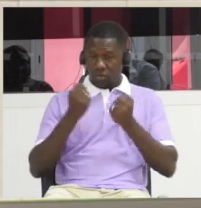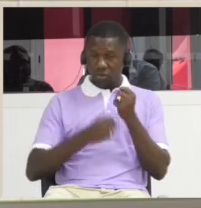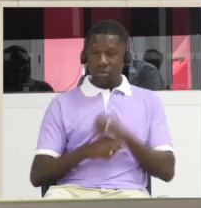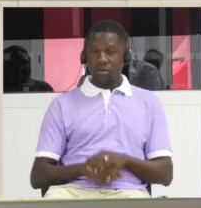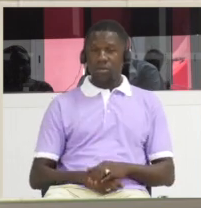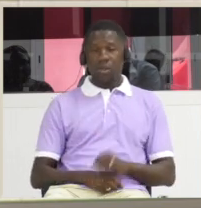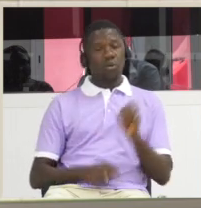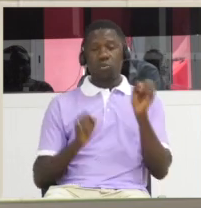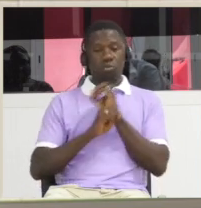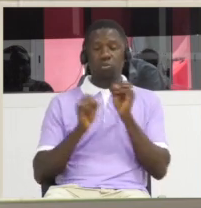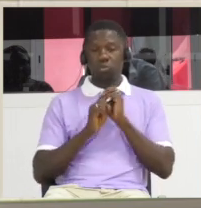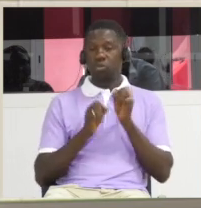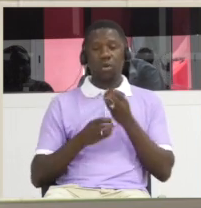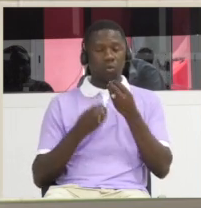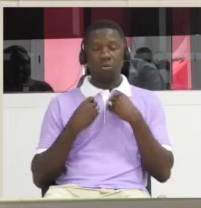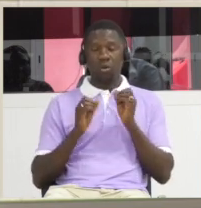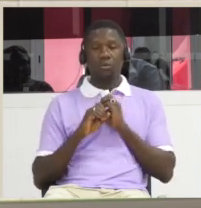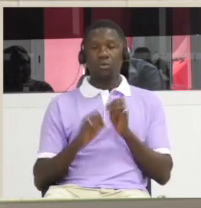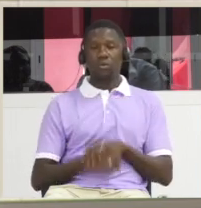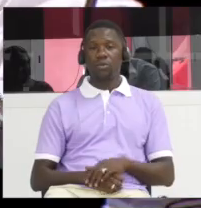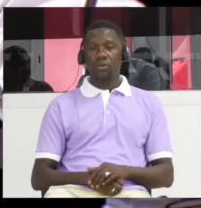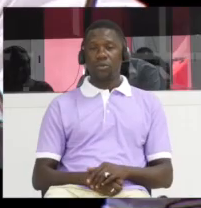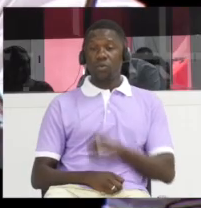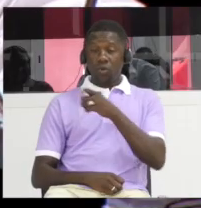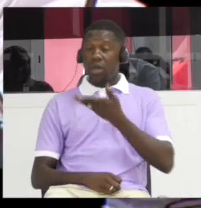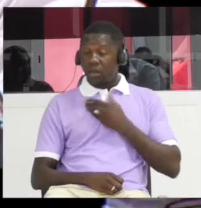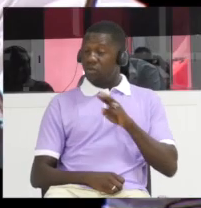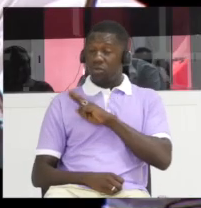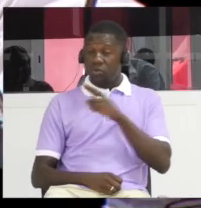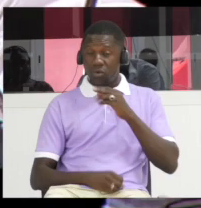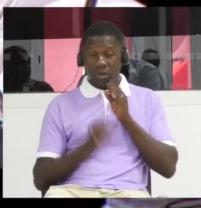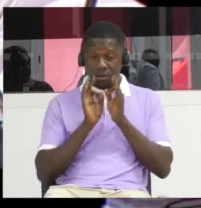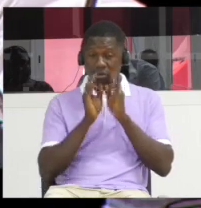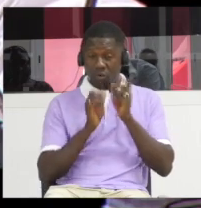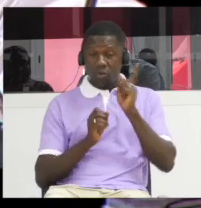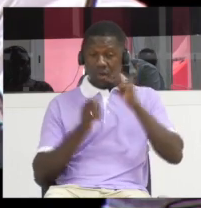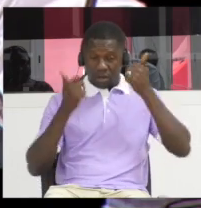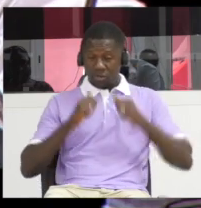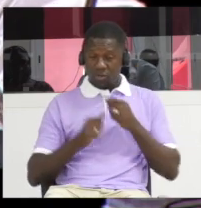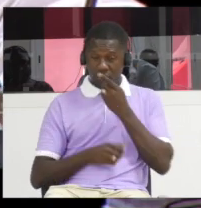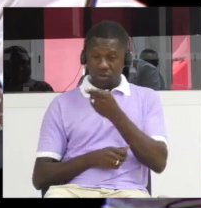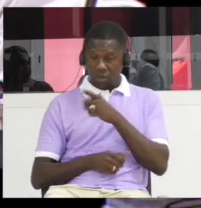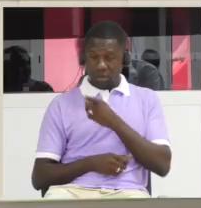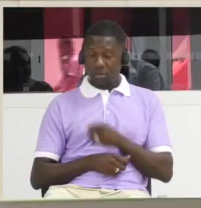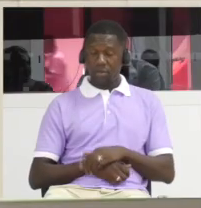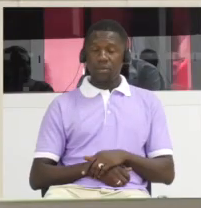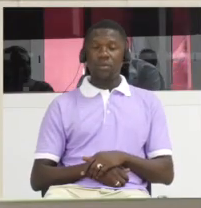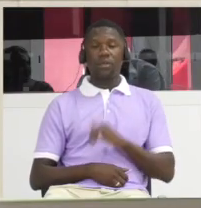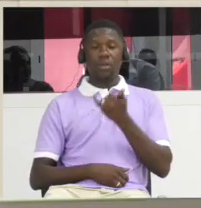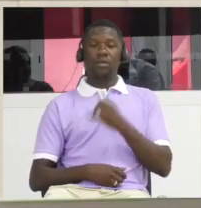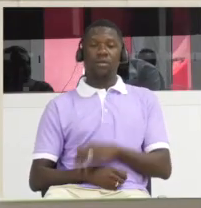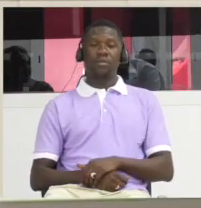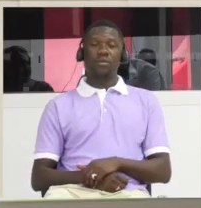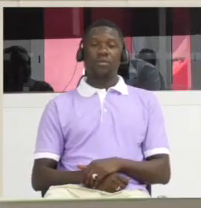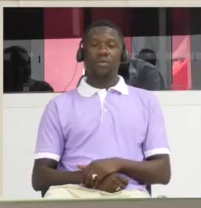No, nobody has ever explained. So you have no explanation as to what happened to him? Yeah. Okay. So the three of you,